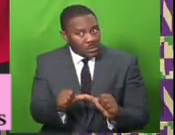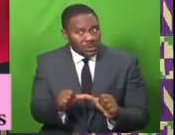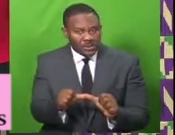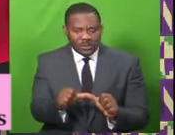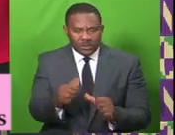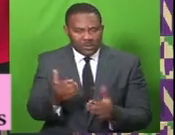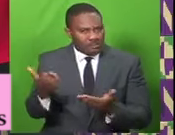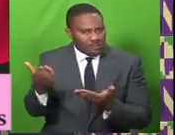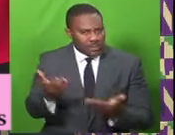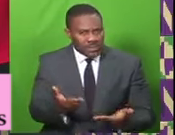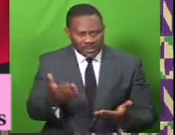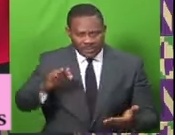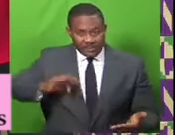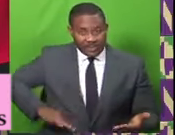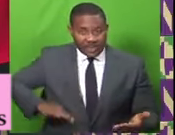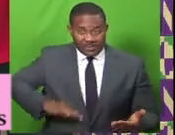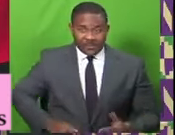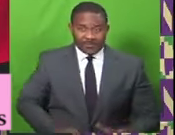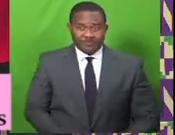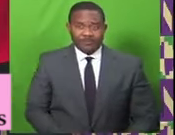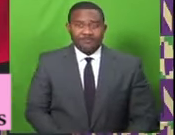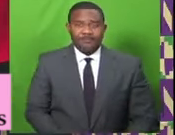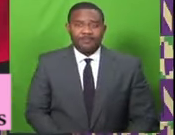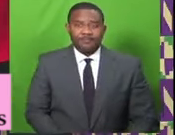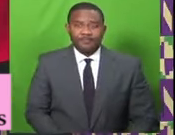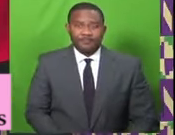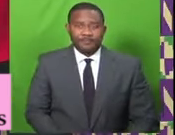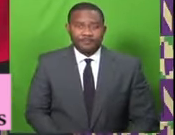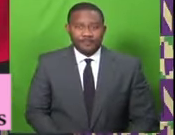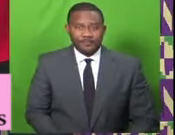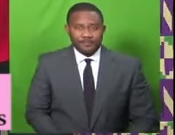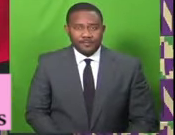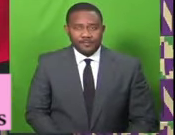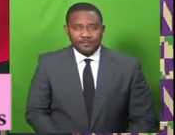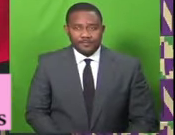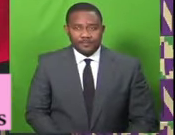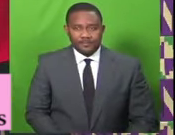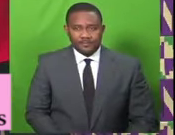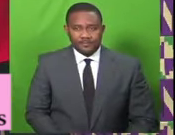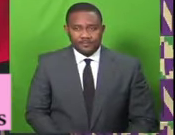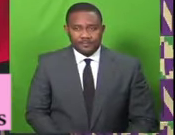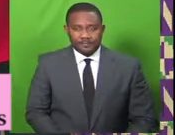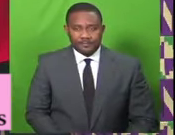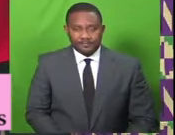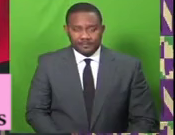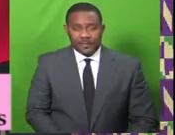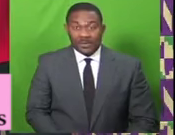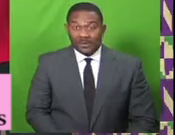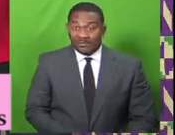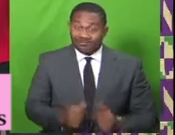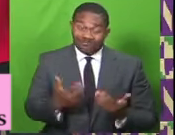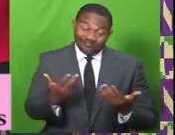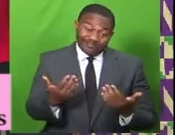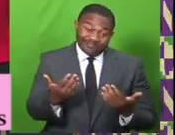brings the most benefit to the people of Ghana. Mr. Speaker, things may be dire